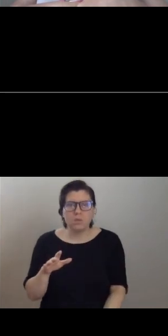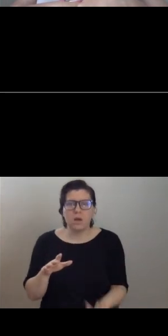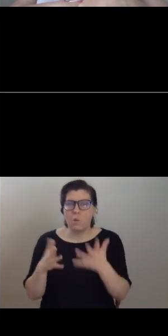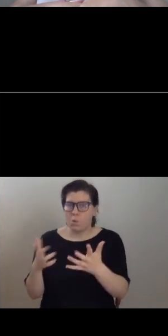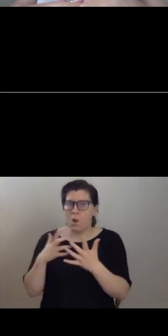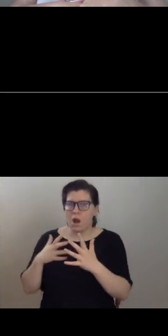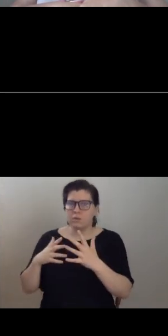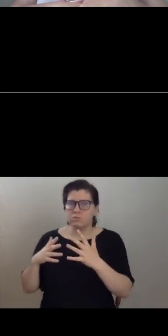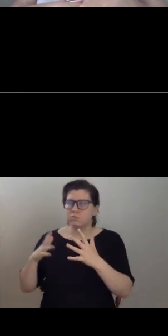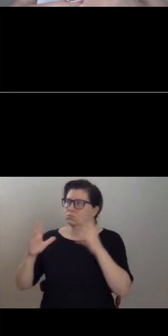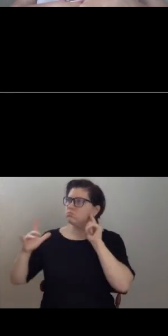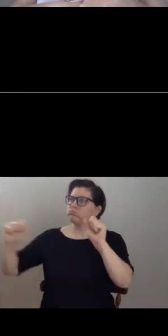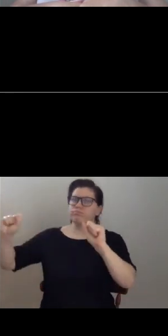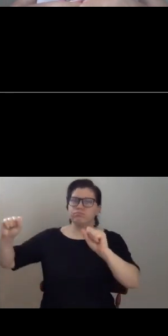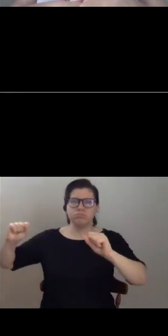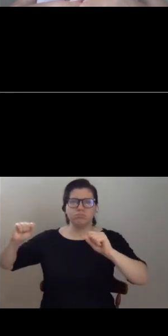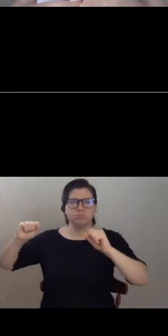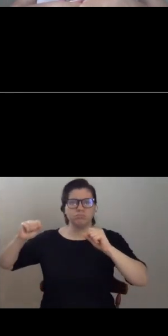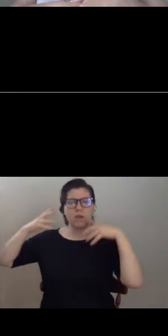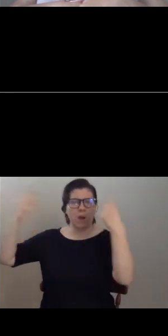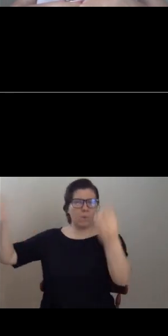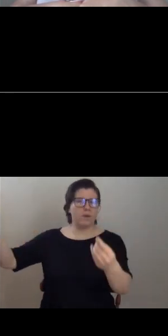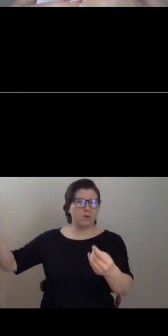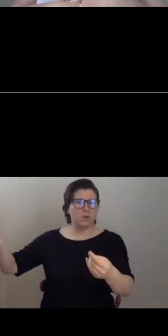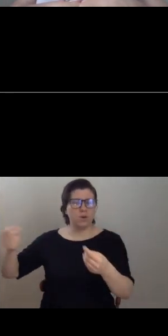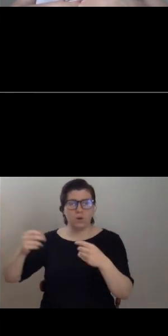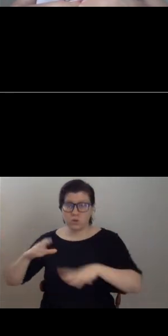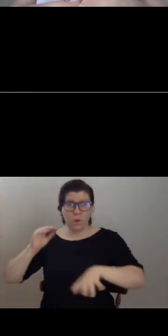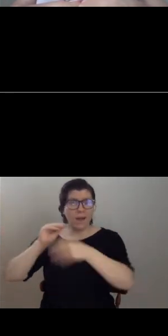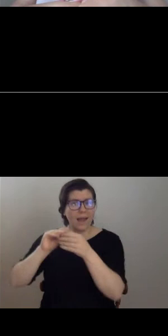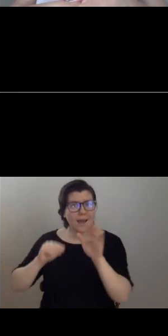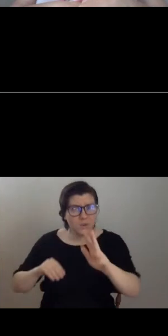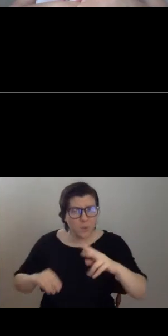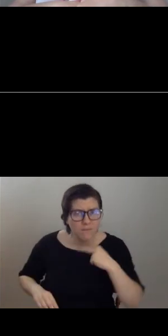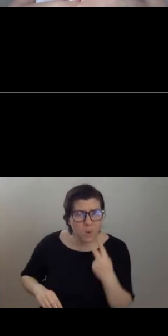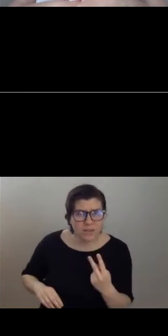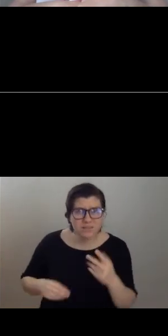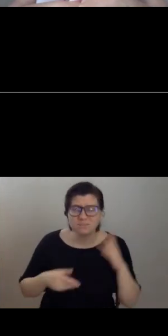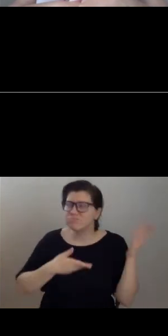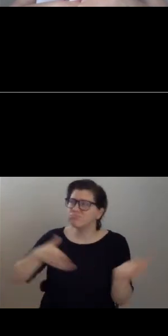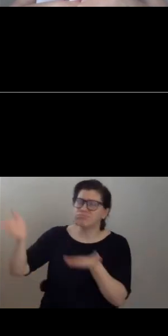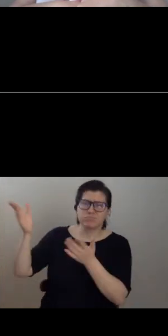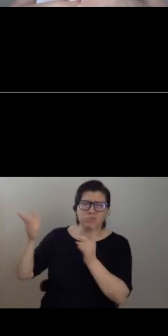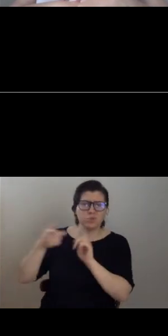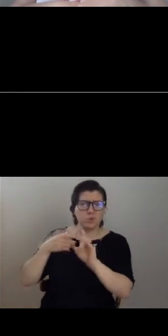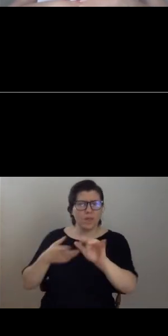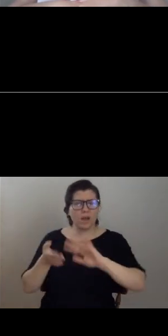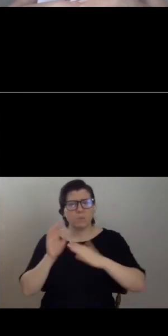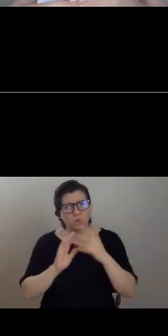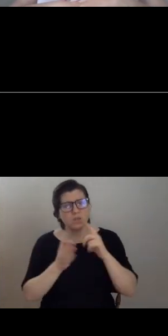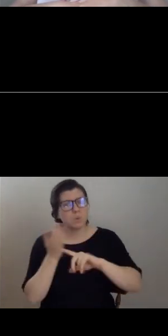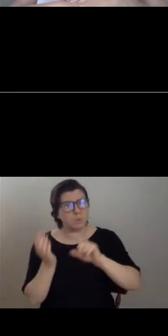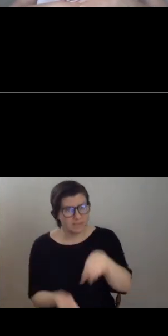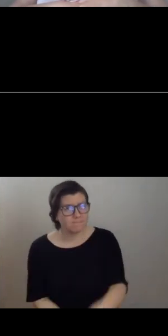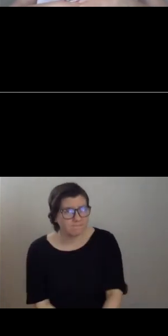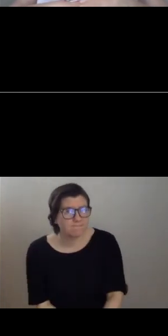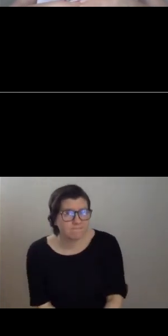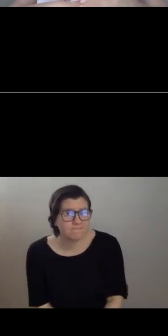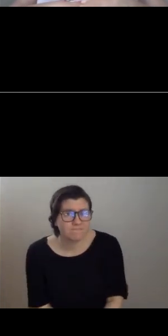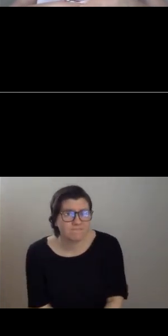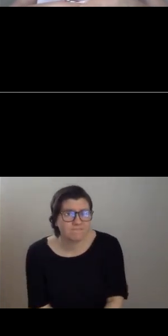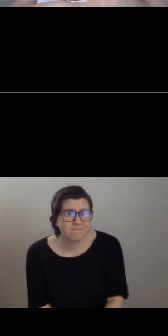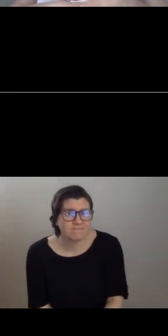So put your voice on the scale and tilt it towards this community and what we need. Okay, and